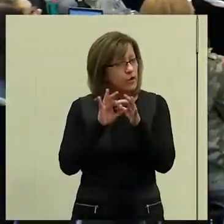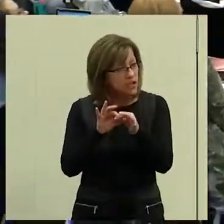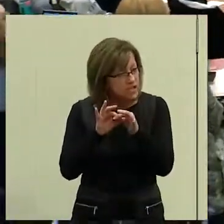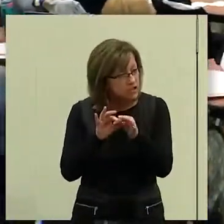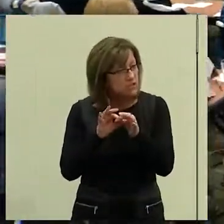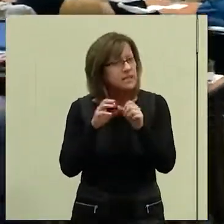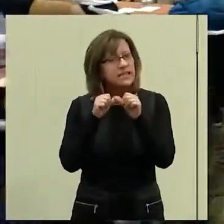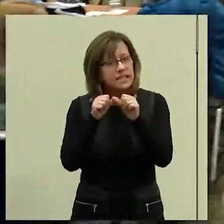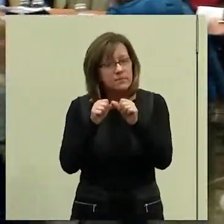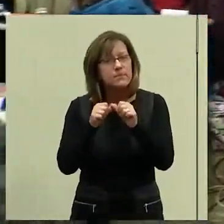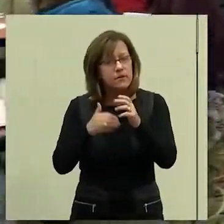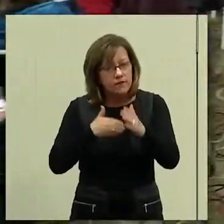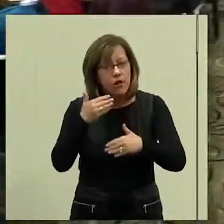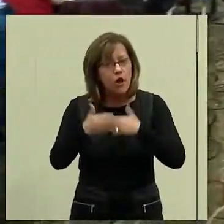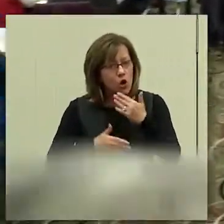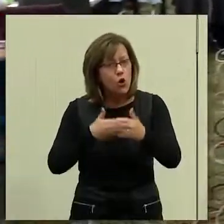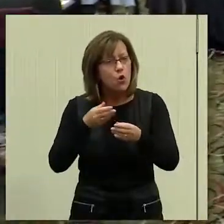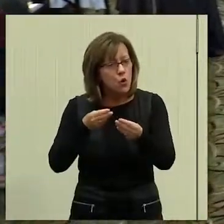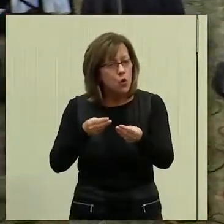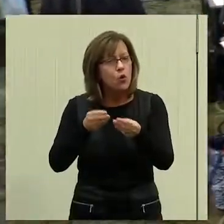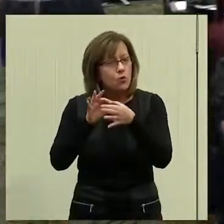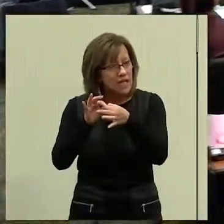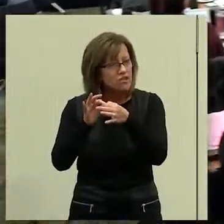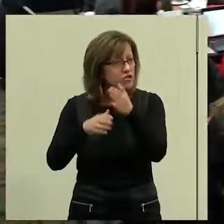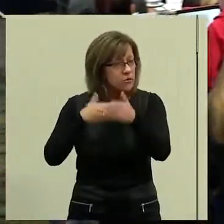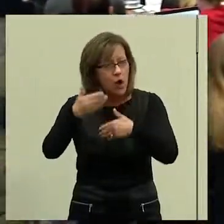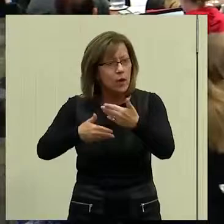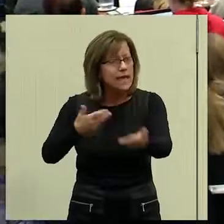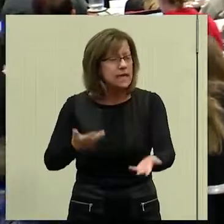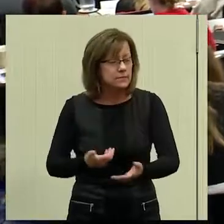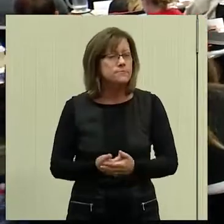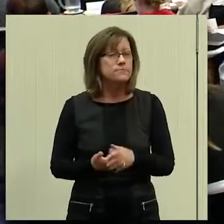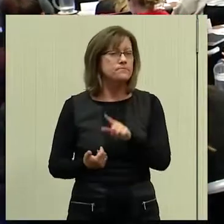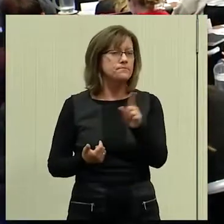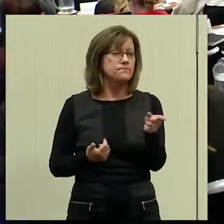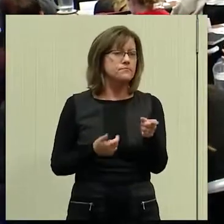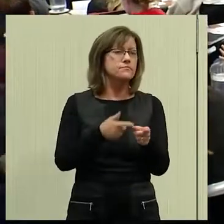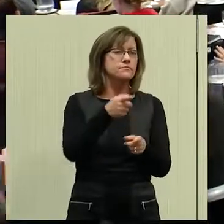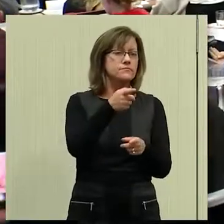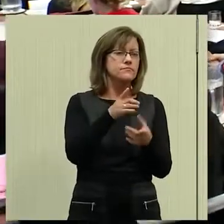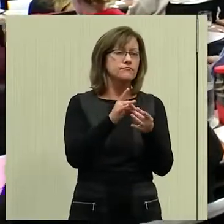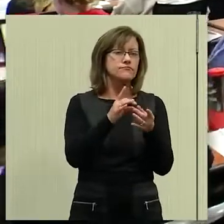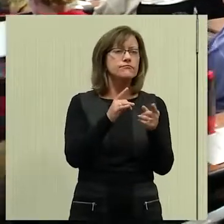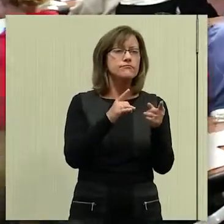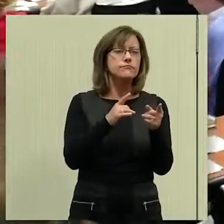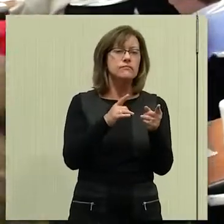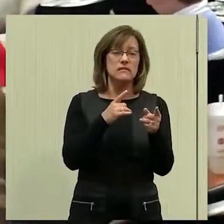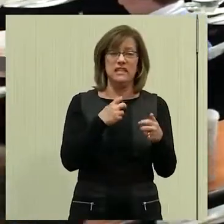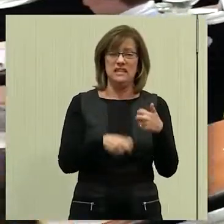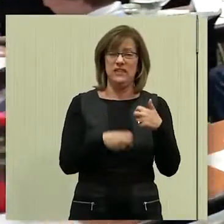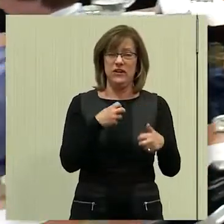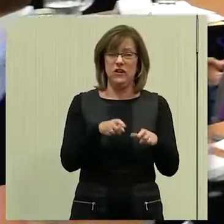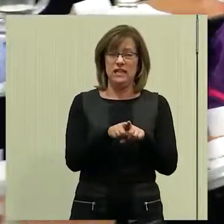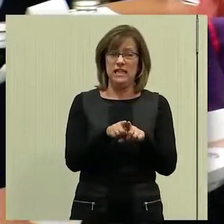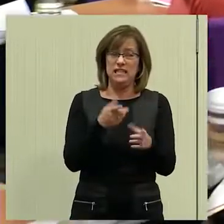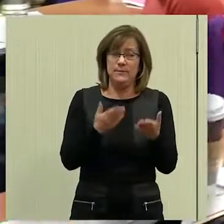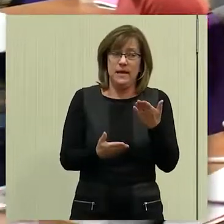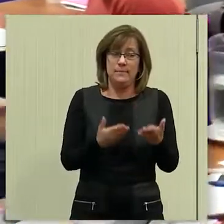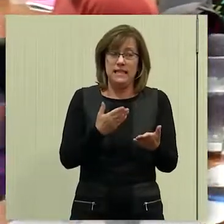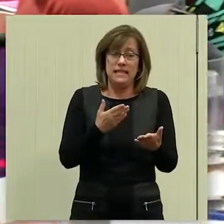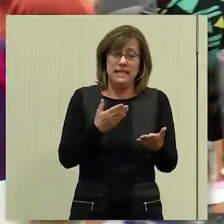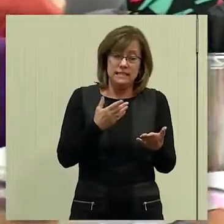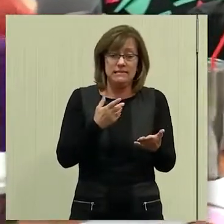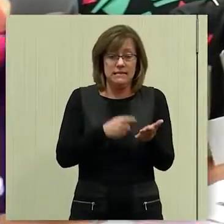will keep us afloat and keep this going. Yeah, great. as hard as it might be sometimes because we're all so busy,